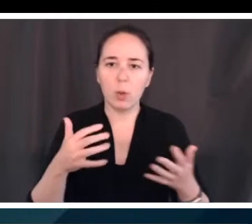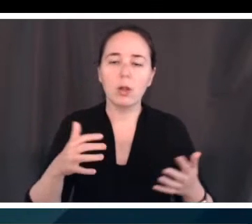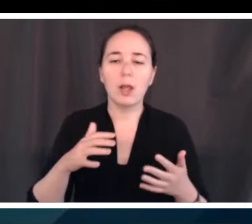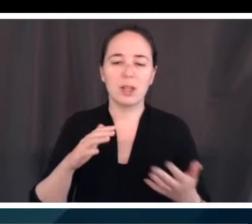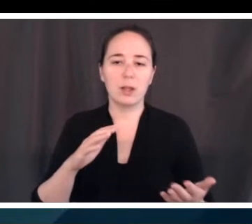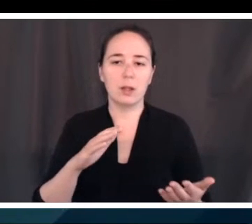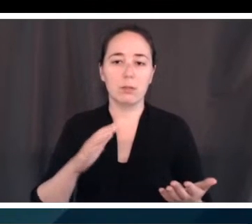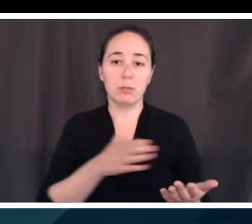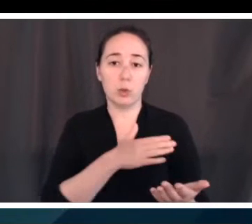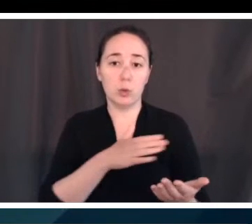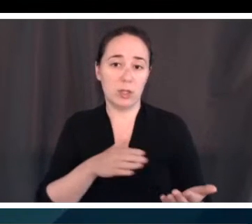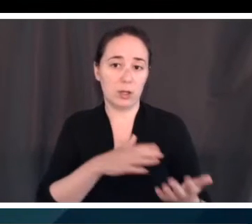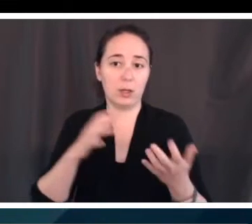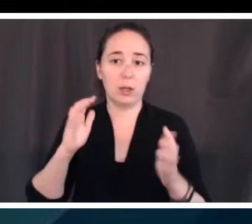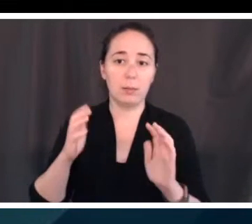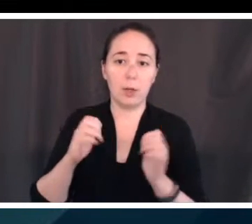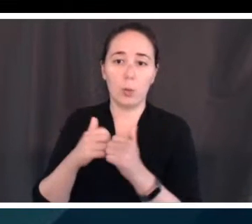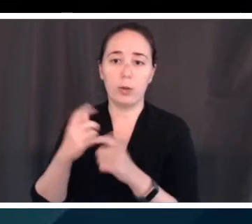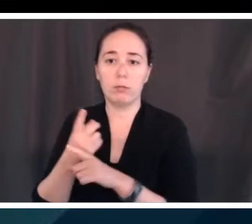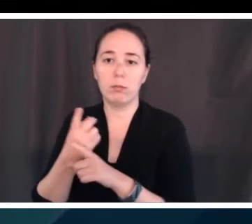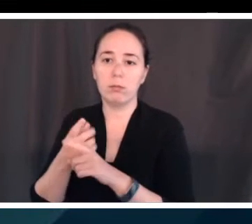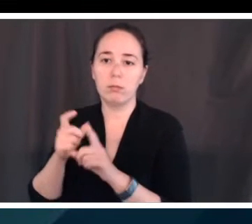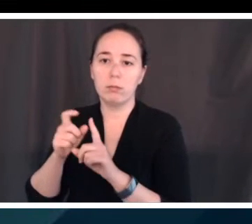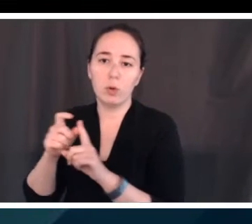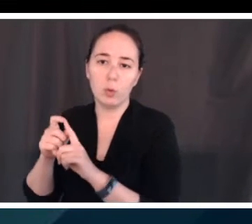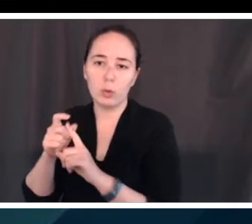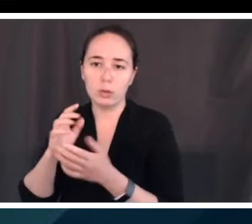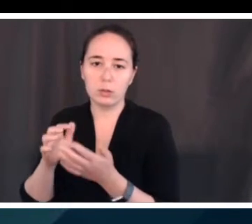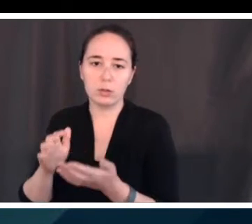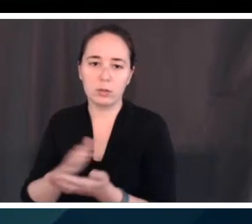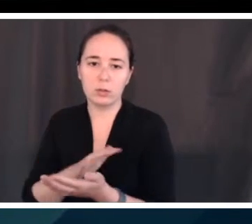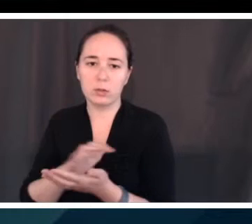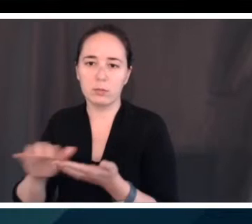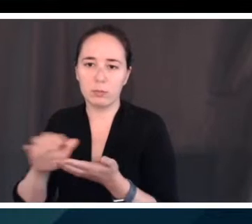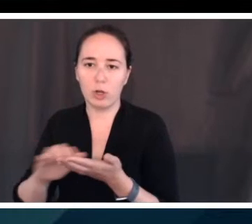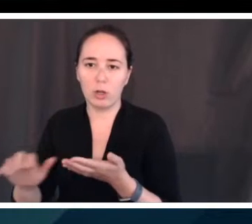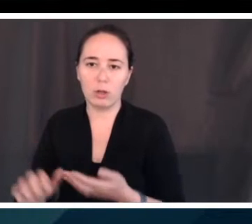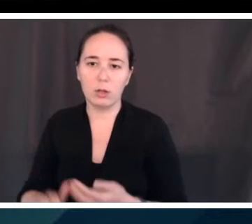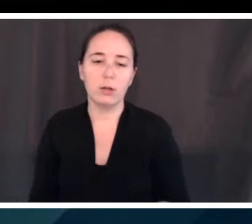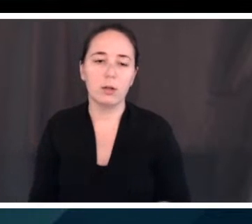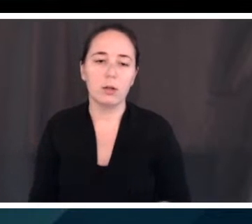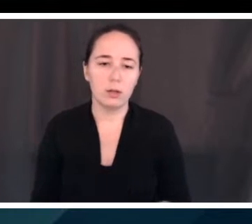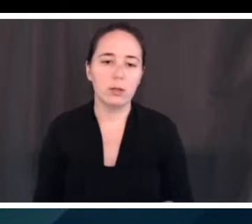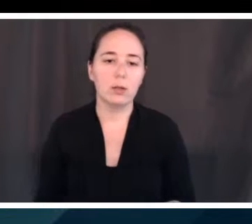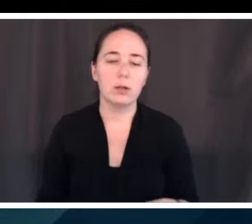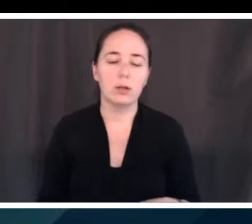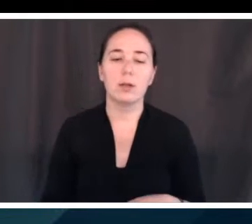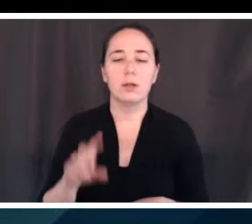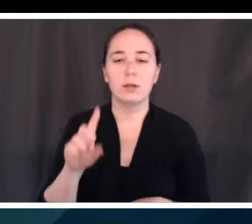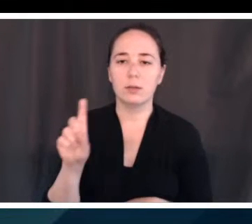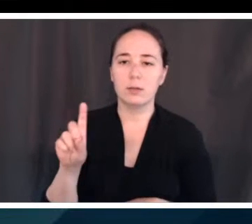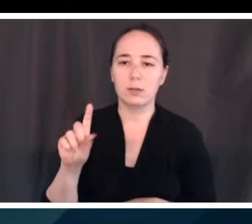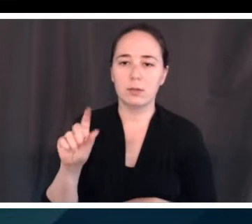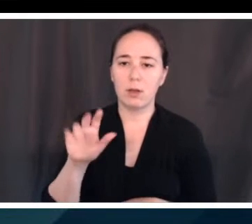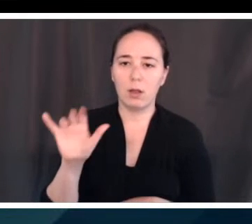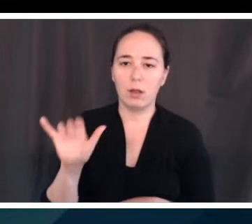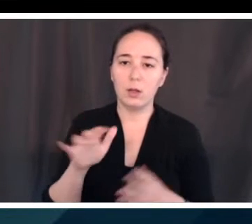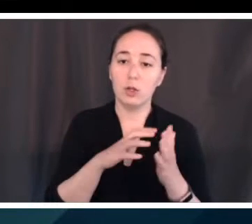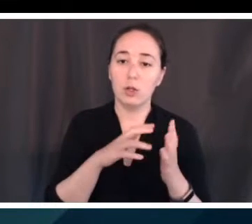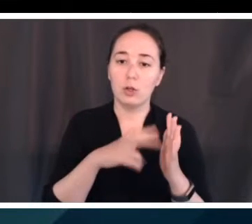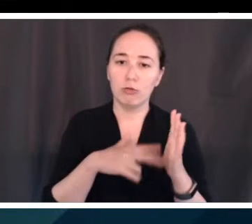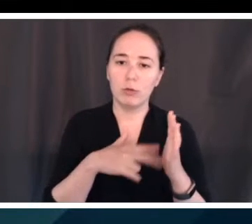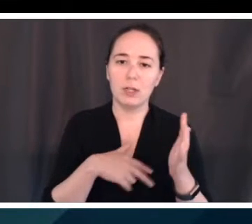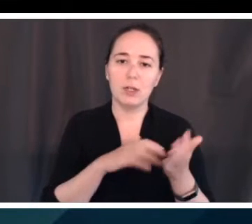what it's like reading music in Braille. Um, Reading music in Braille is very important if you